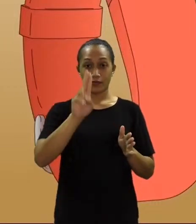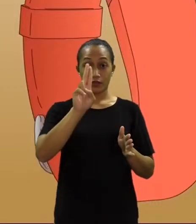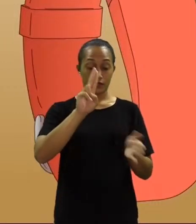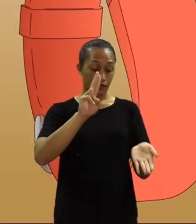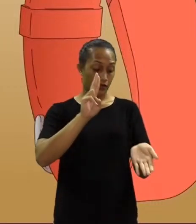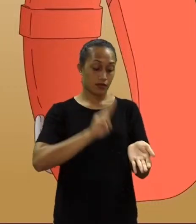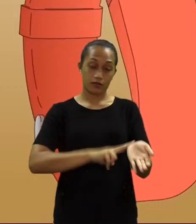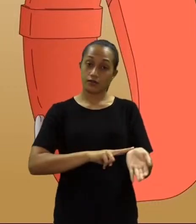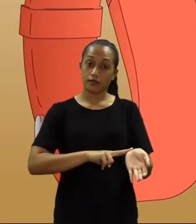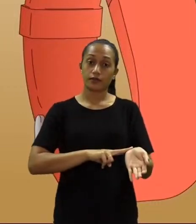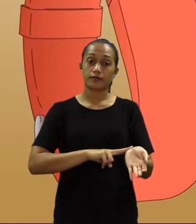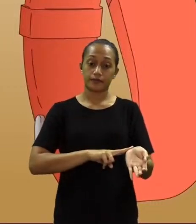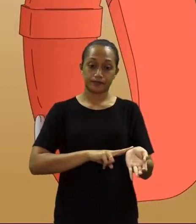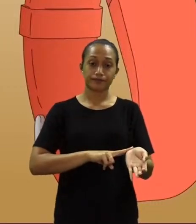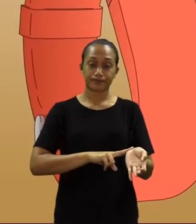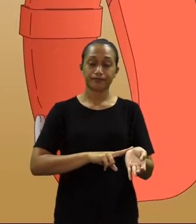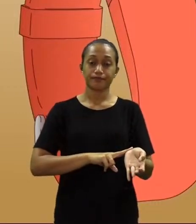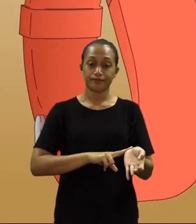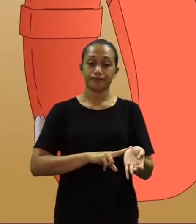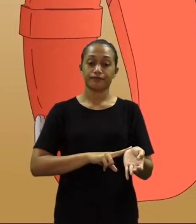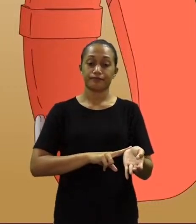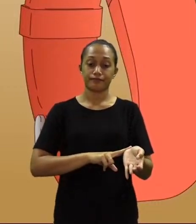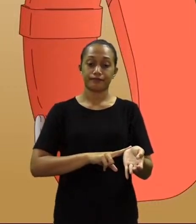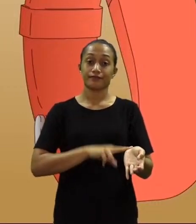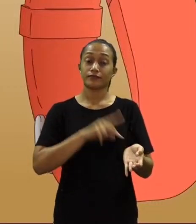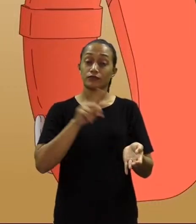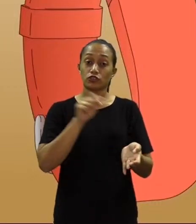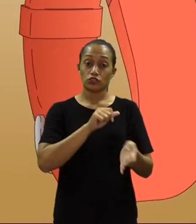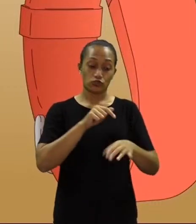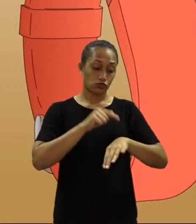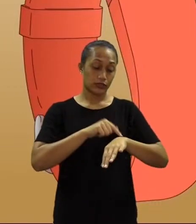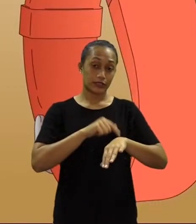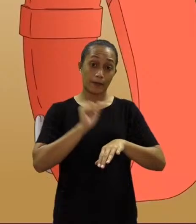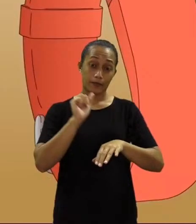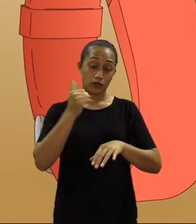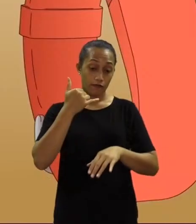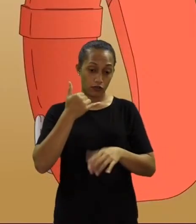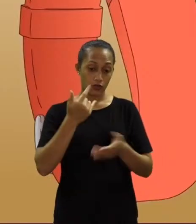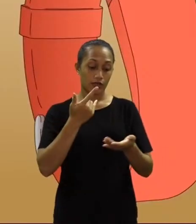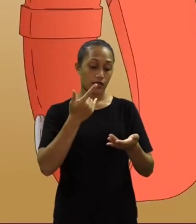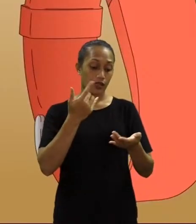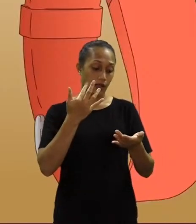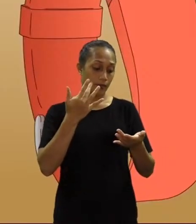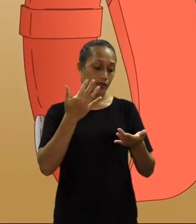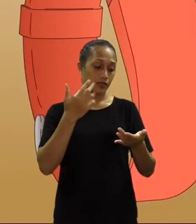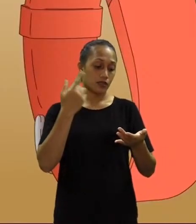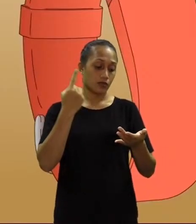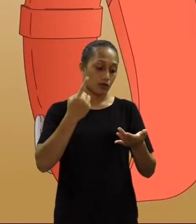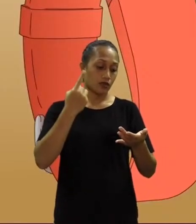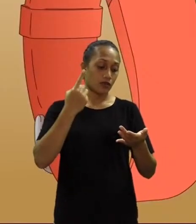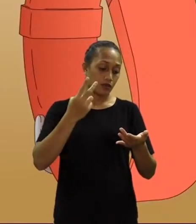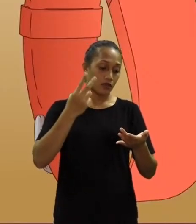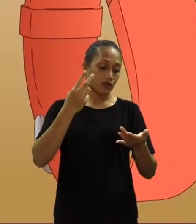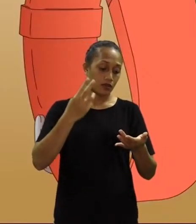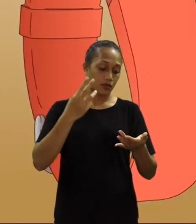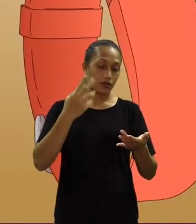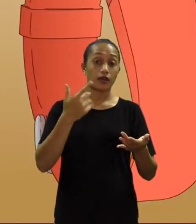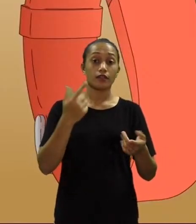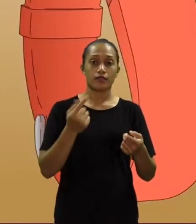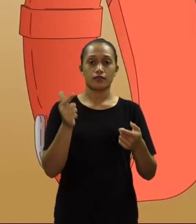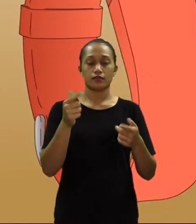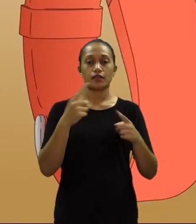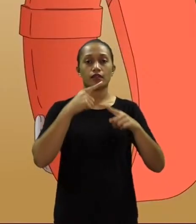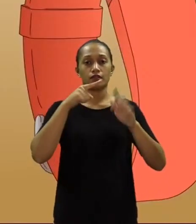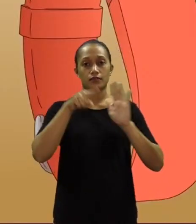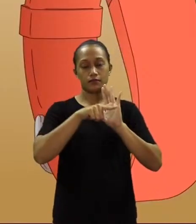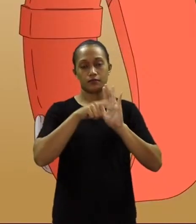blood vessel on the thumb side of your wrist. Use a timer on your phone and count the number of beats for 10 seconds. Then take that number and multiply